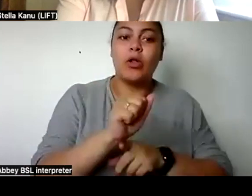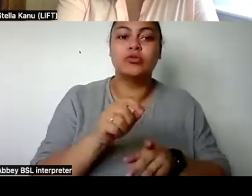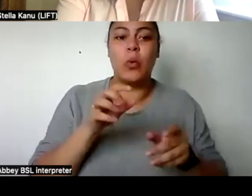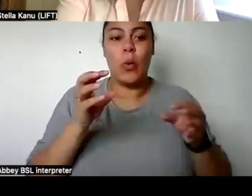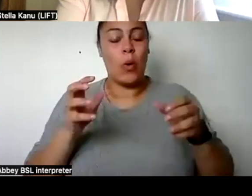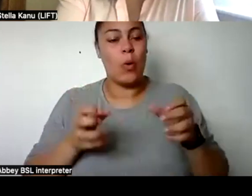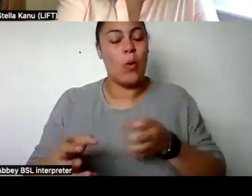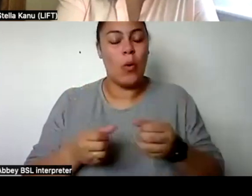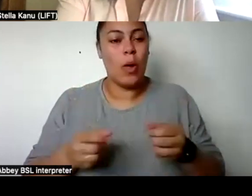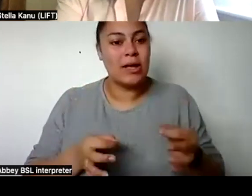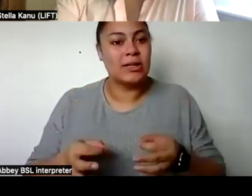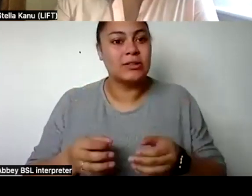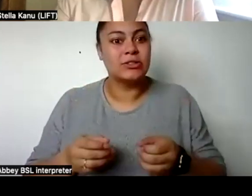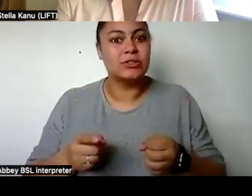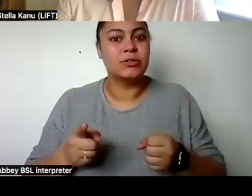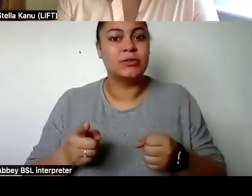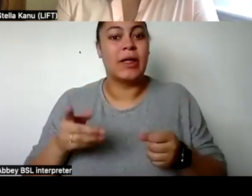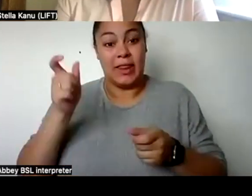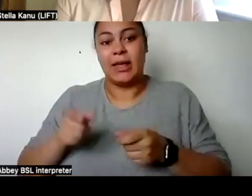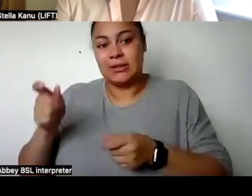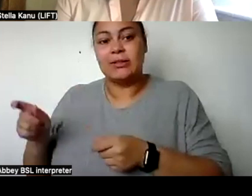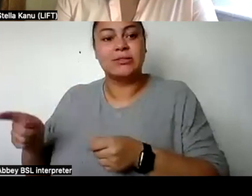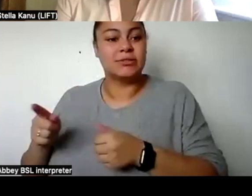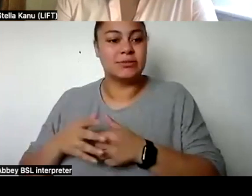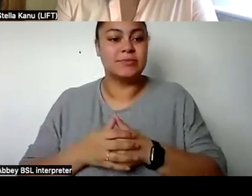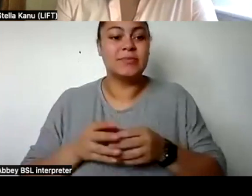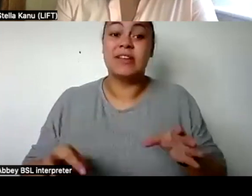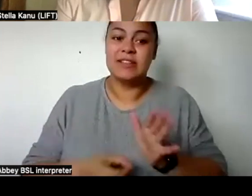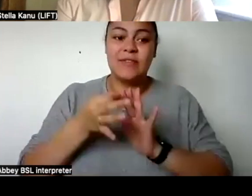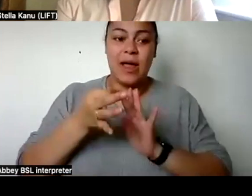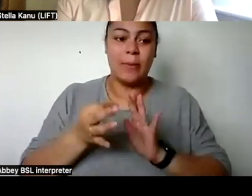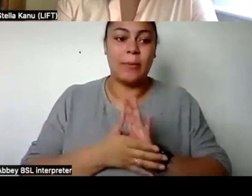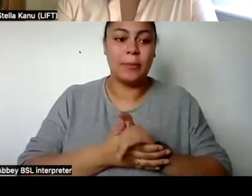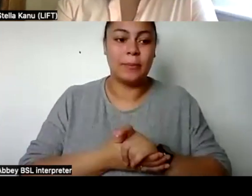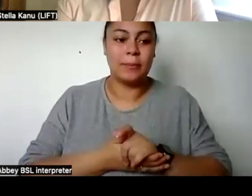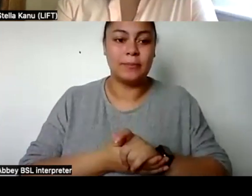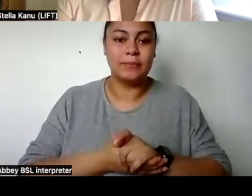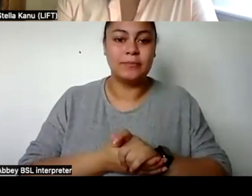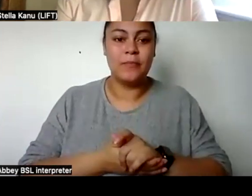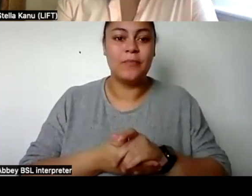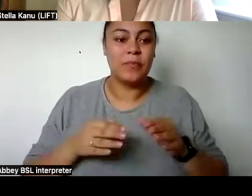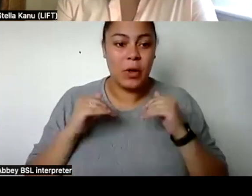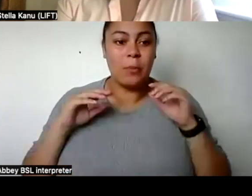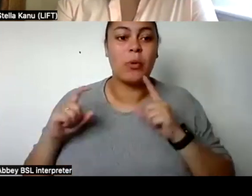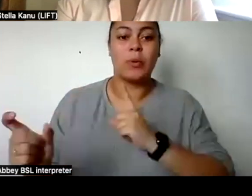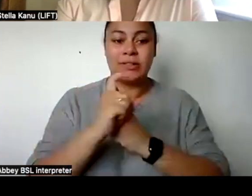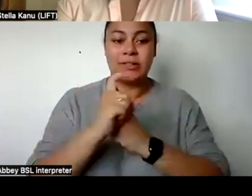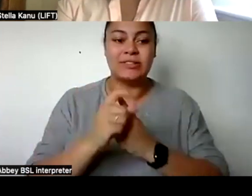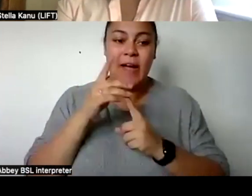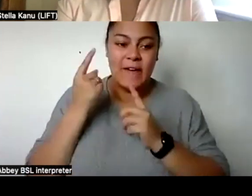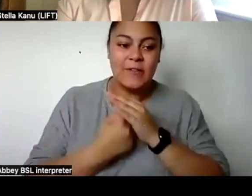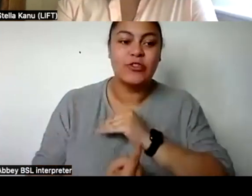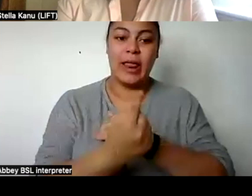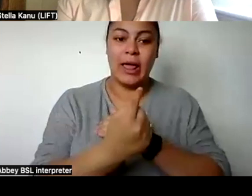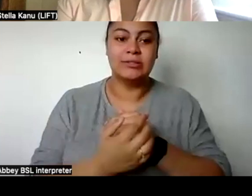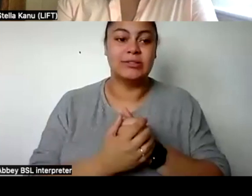organisations and leaders to change and develop. We're made up of a community of freelancers, and we sit in